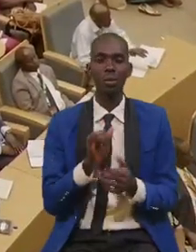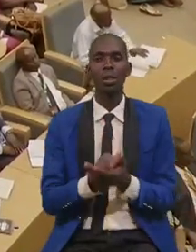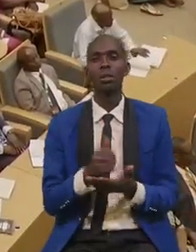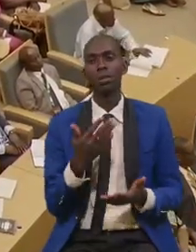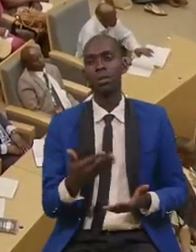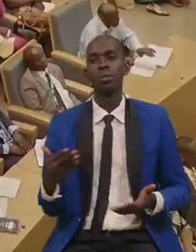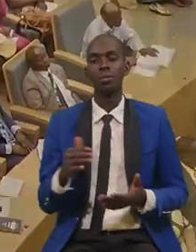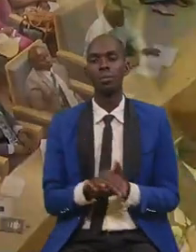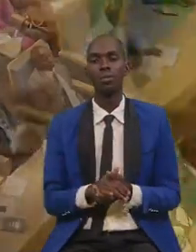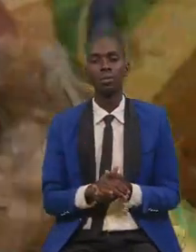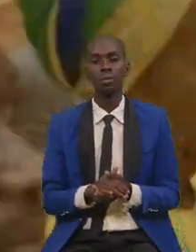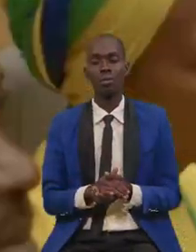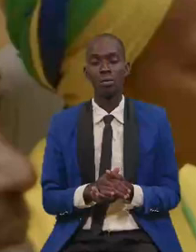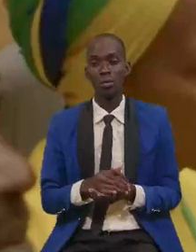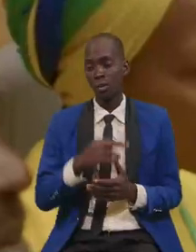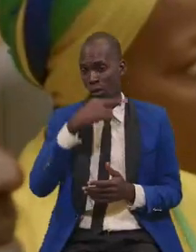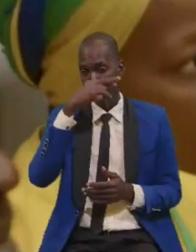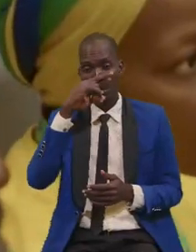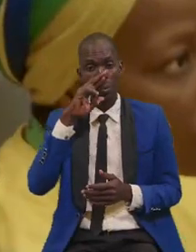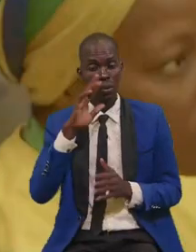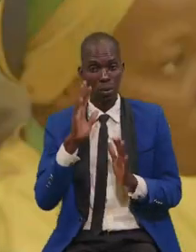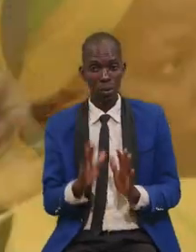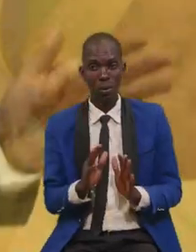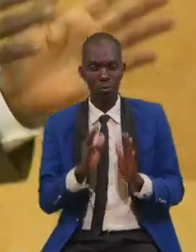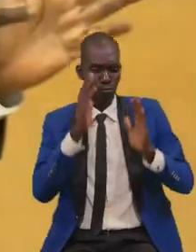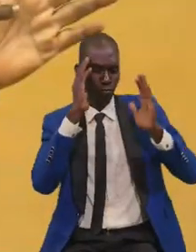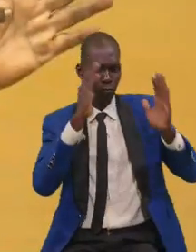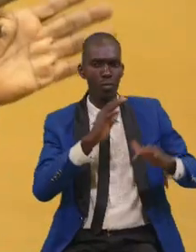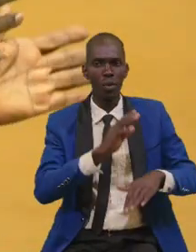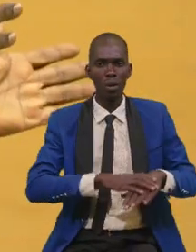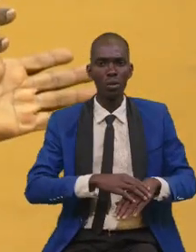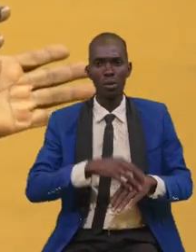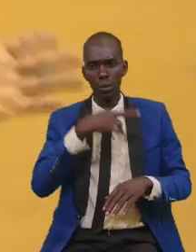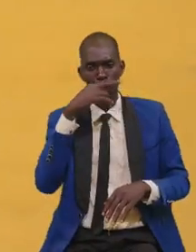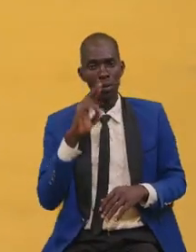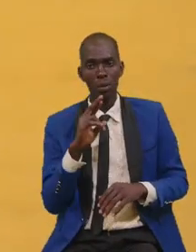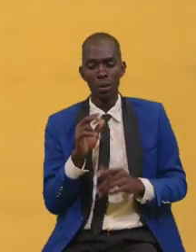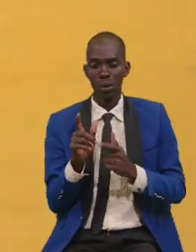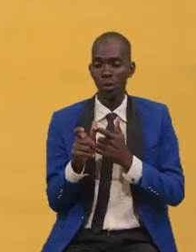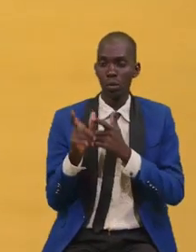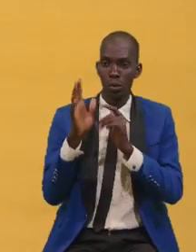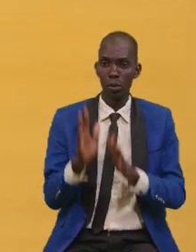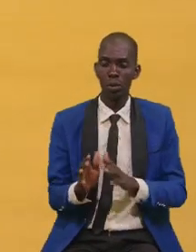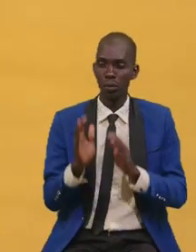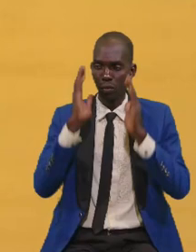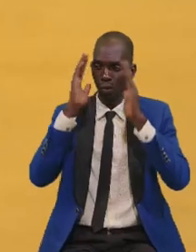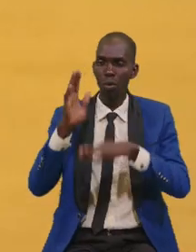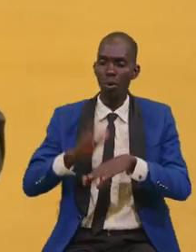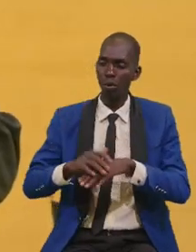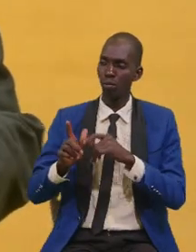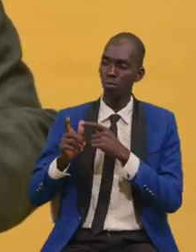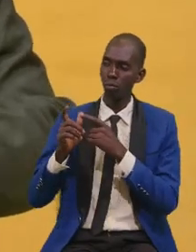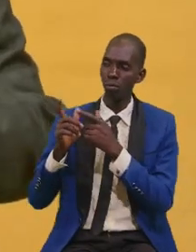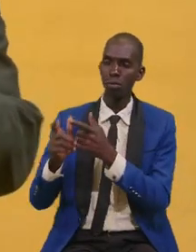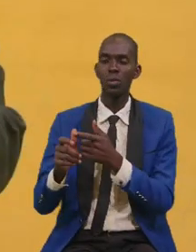Criminals focus on crime. Athletes focus on athletics. And the drivers,